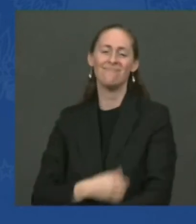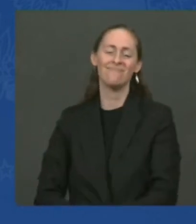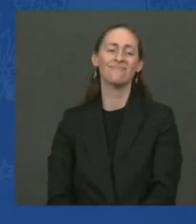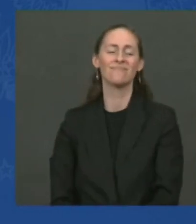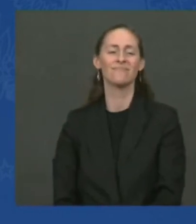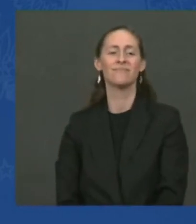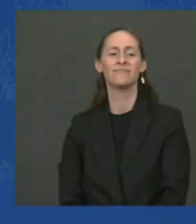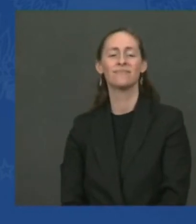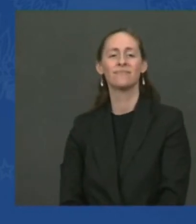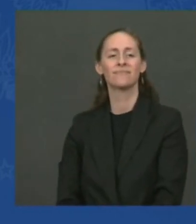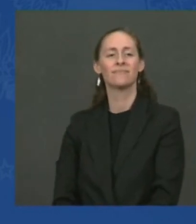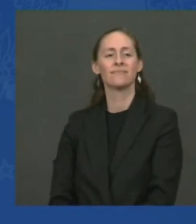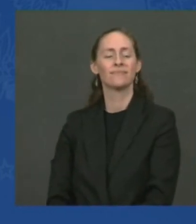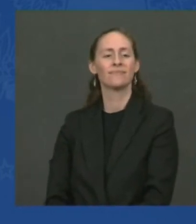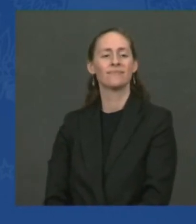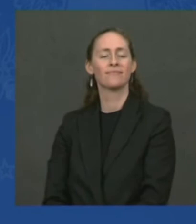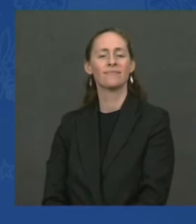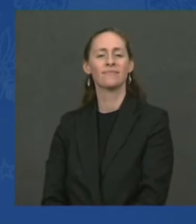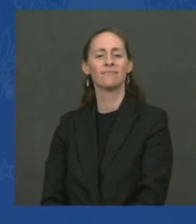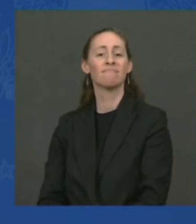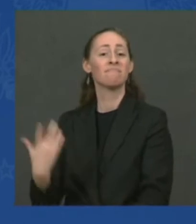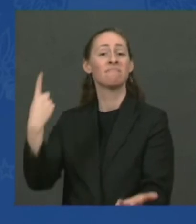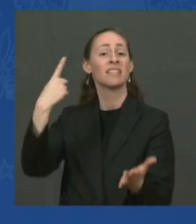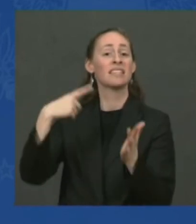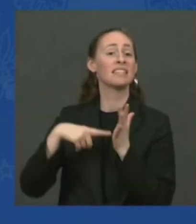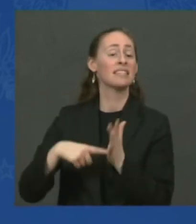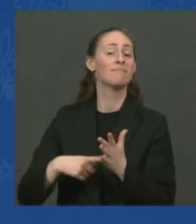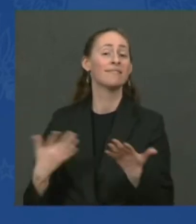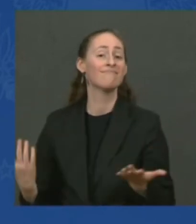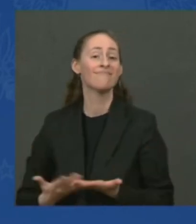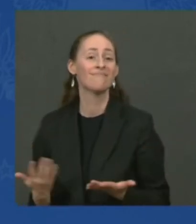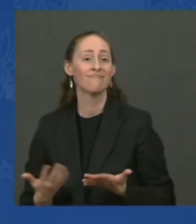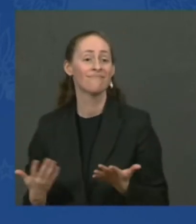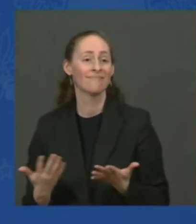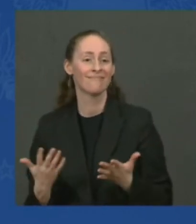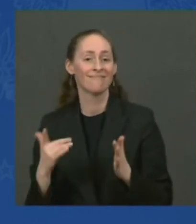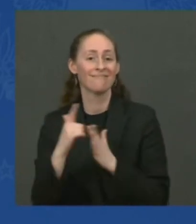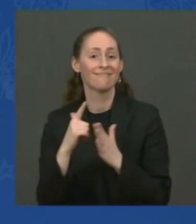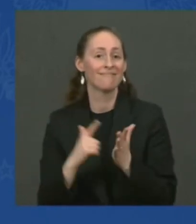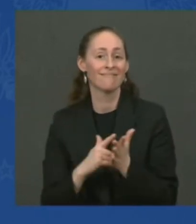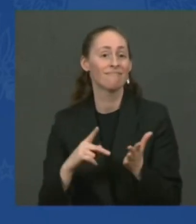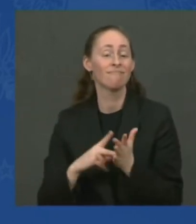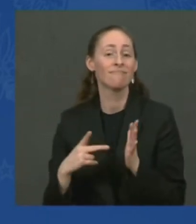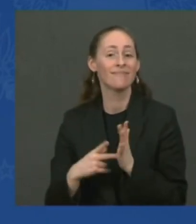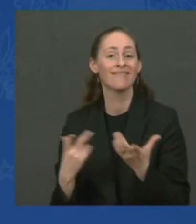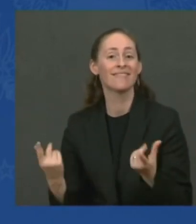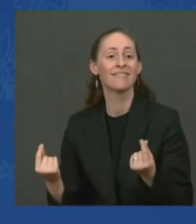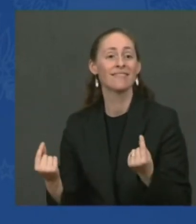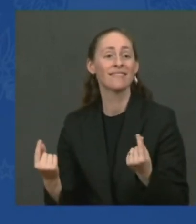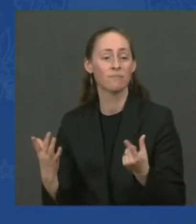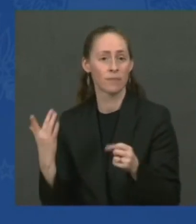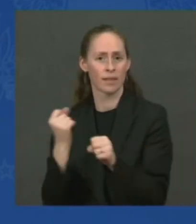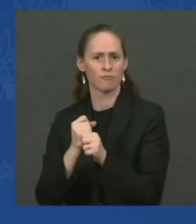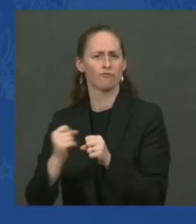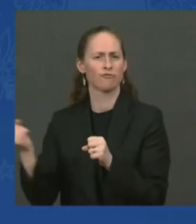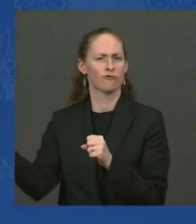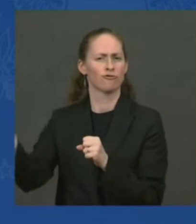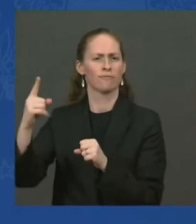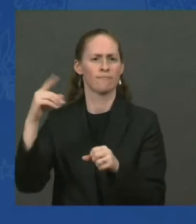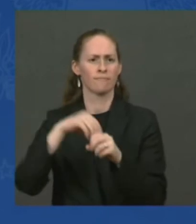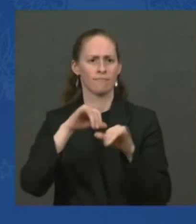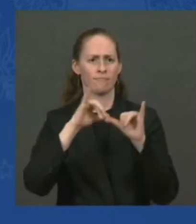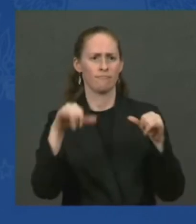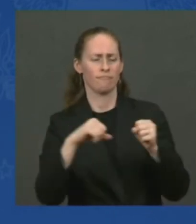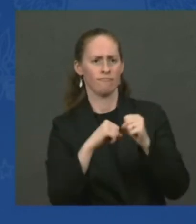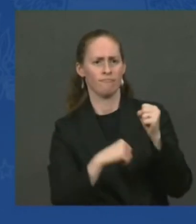For example, because of this law, next year will be the first year in 20 years American infrastructure investment will grow faster